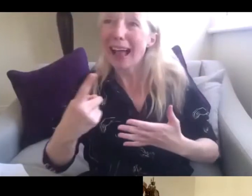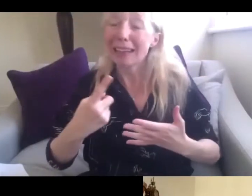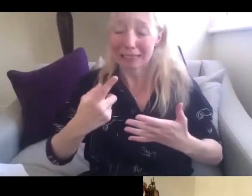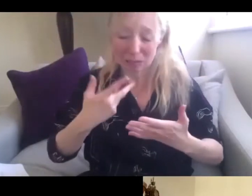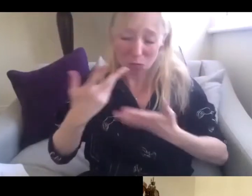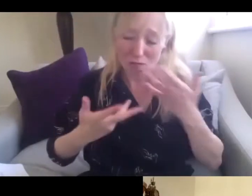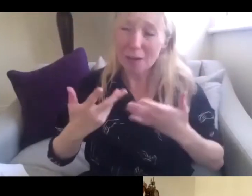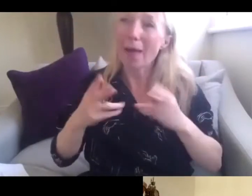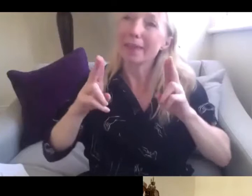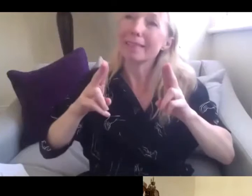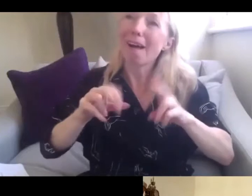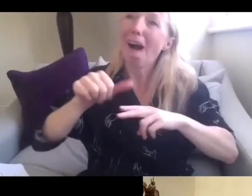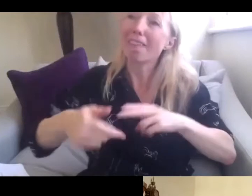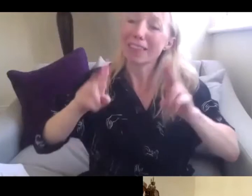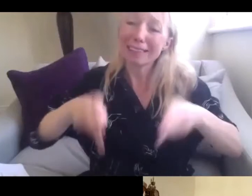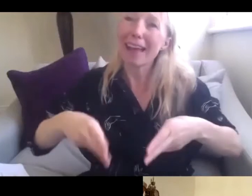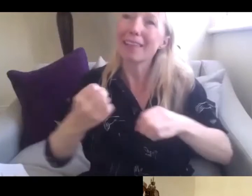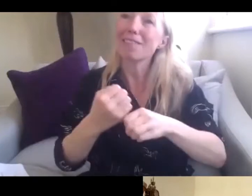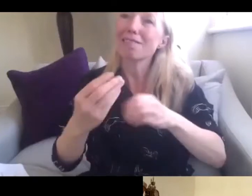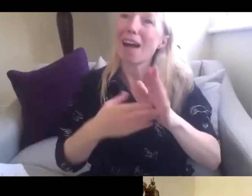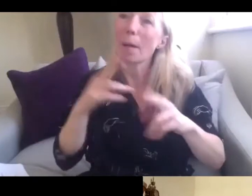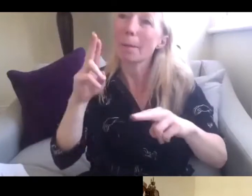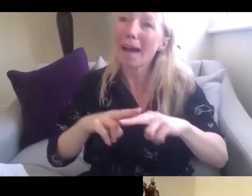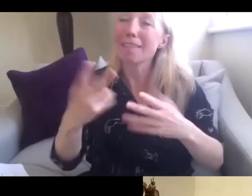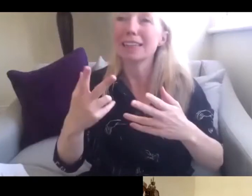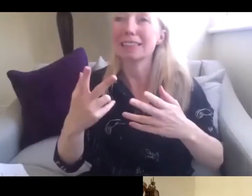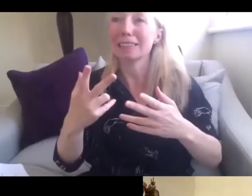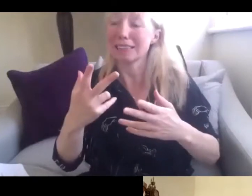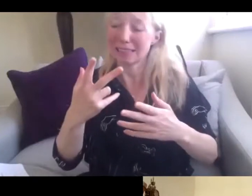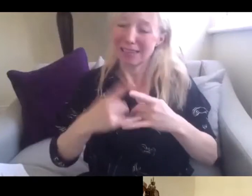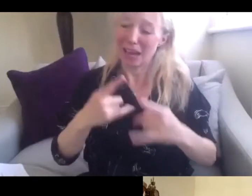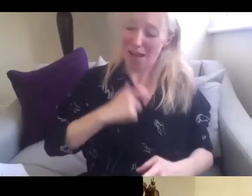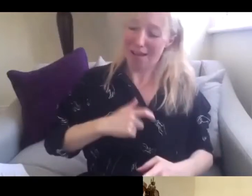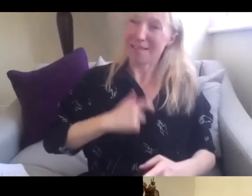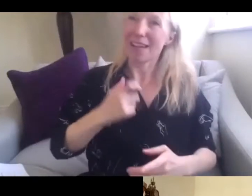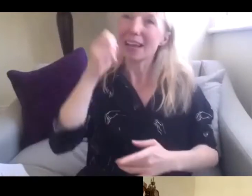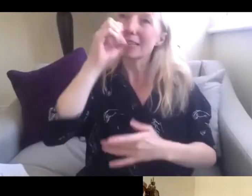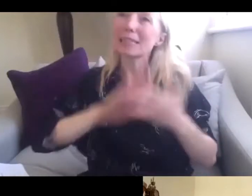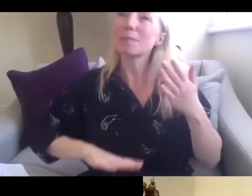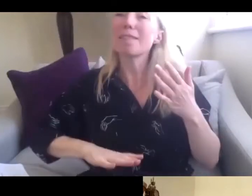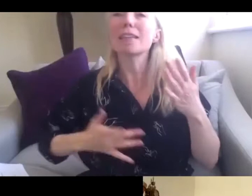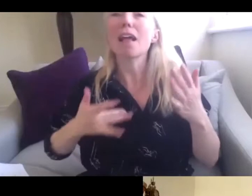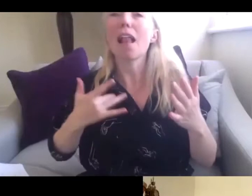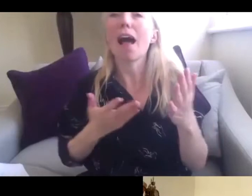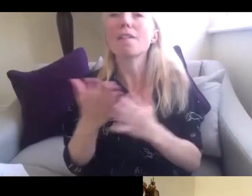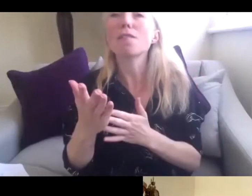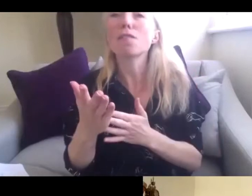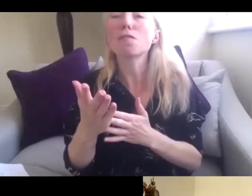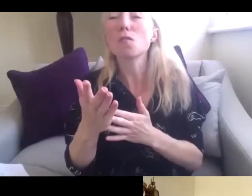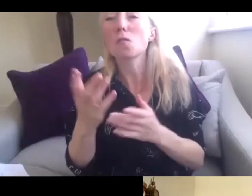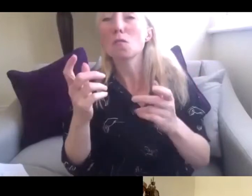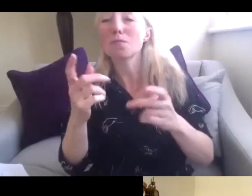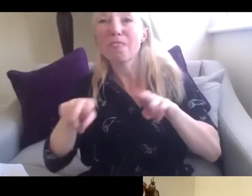sexuality, and experiencing life through video images. And our prize judge, Kerry Hudson,